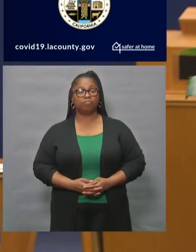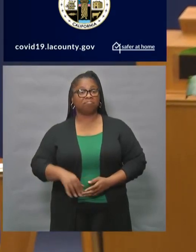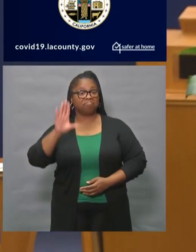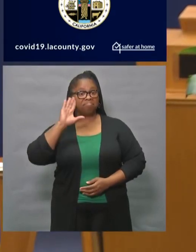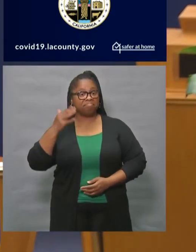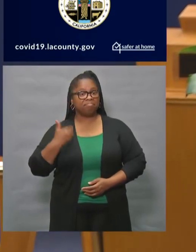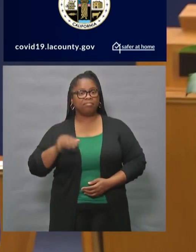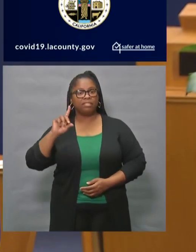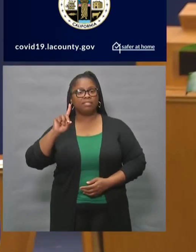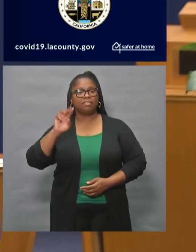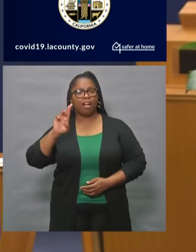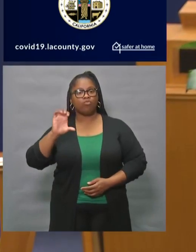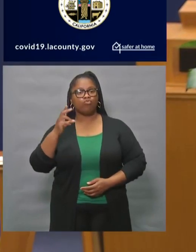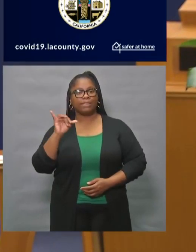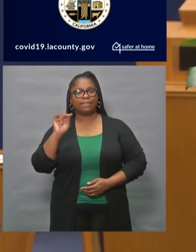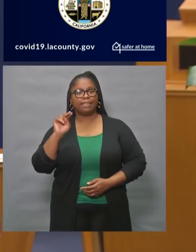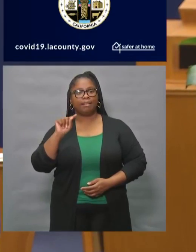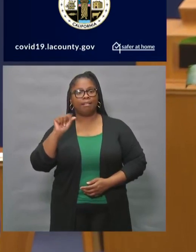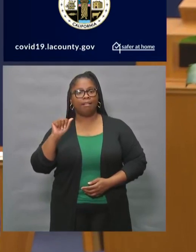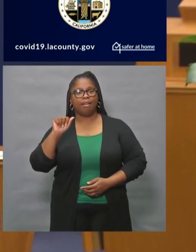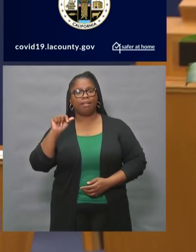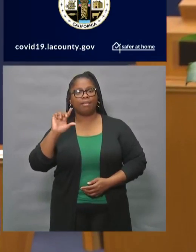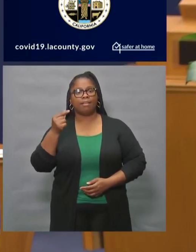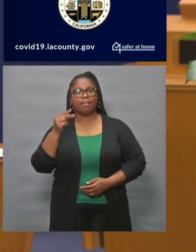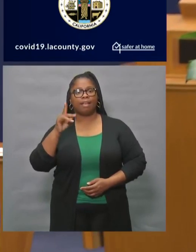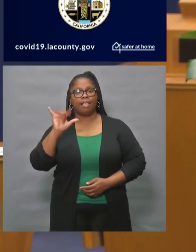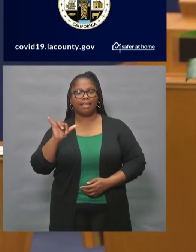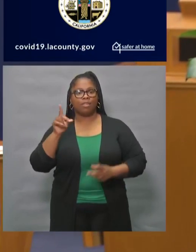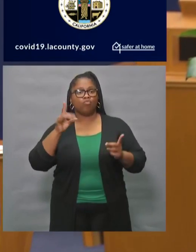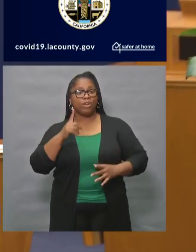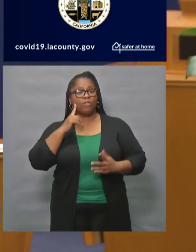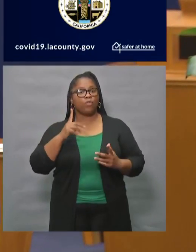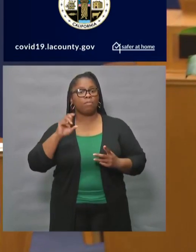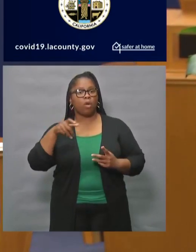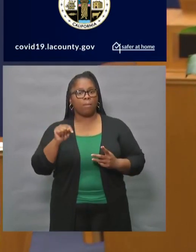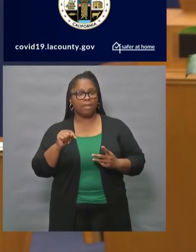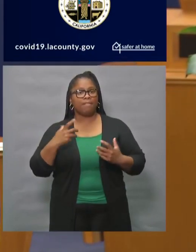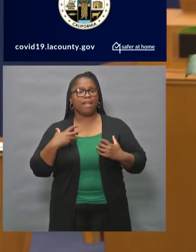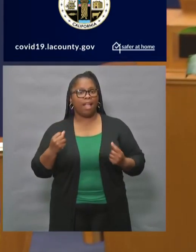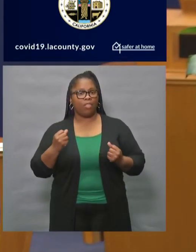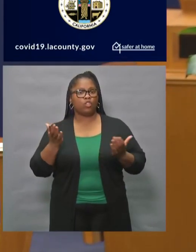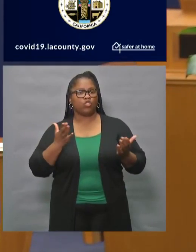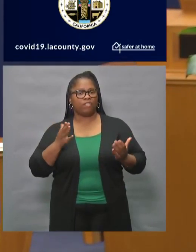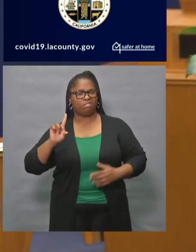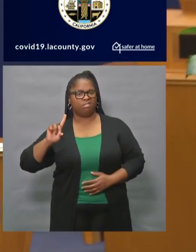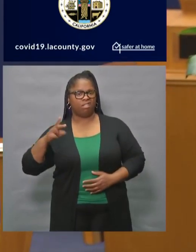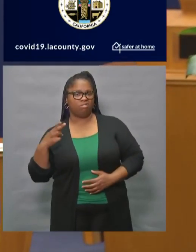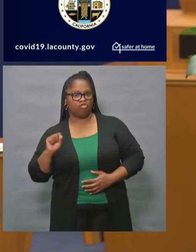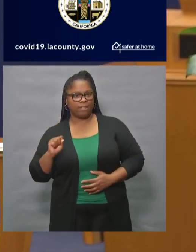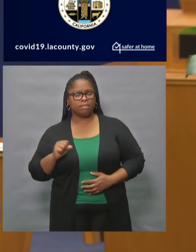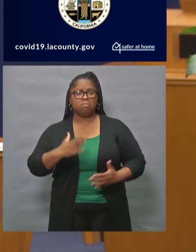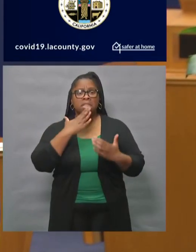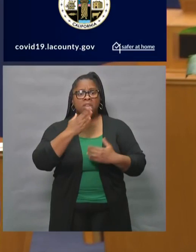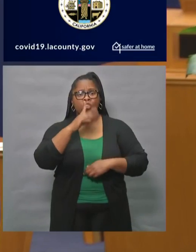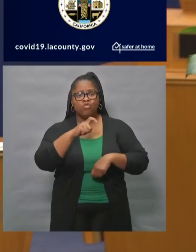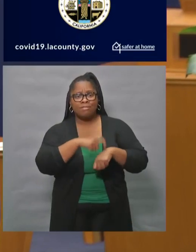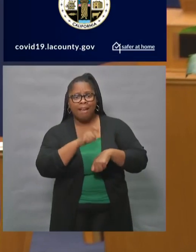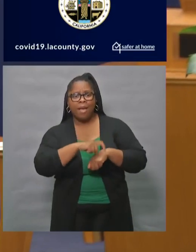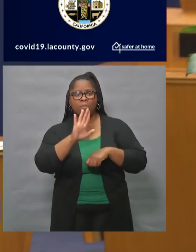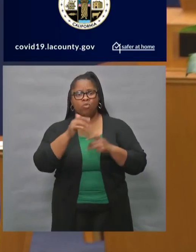Hi, I'm Dr. Christina Galley, the Director of the Department of Health Services. Thanks for joining us today and for all of your time and your efforts to help us